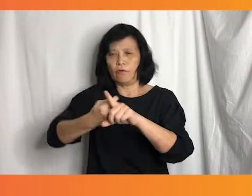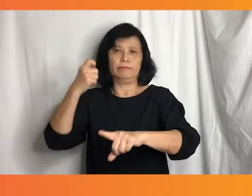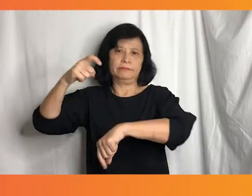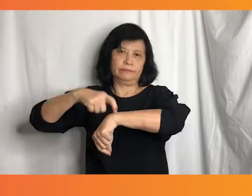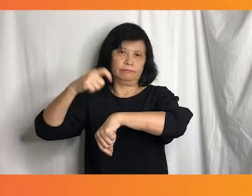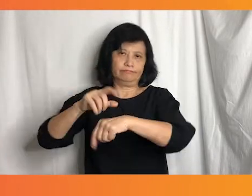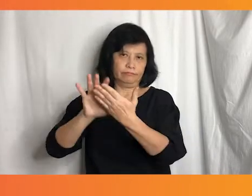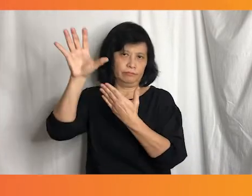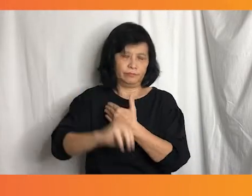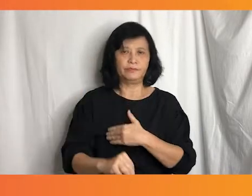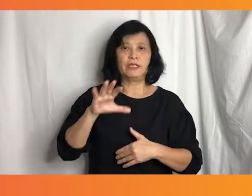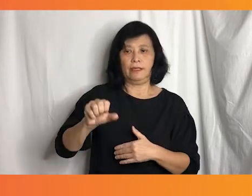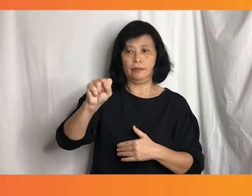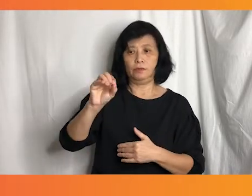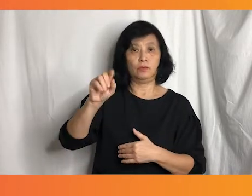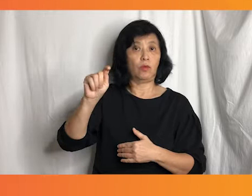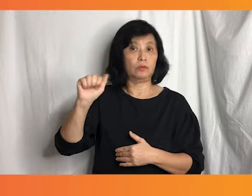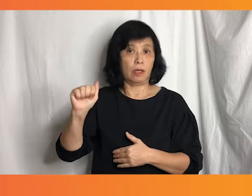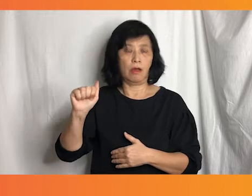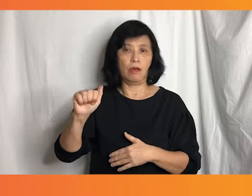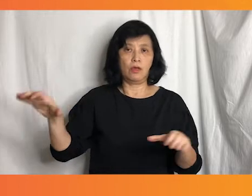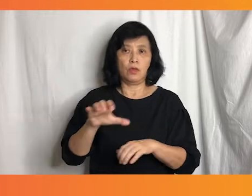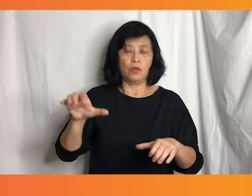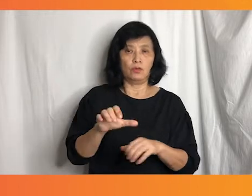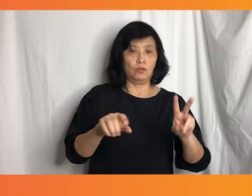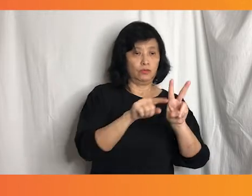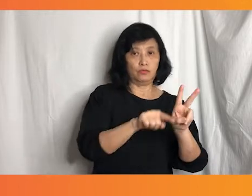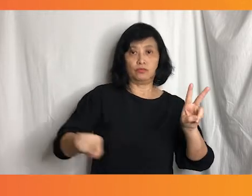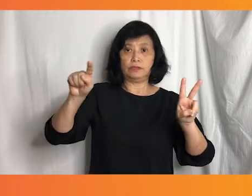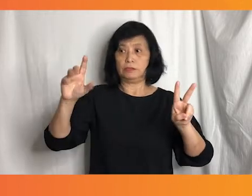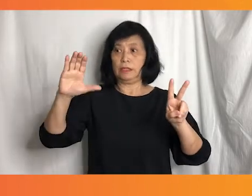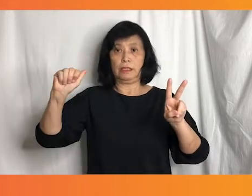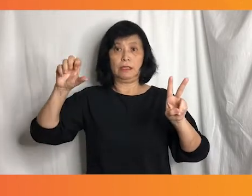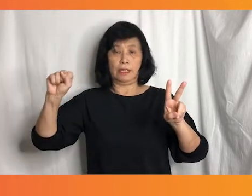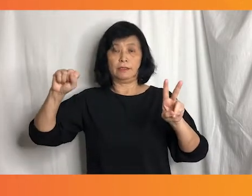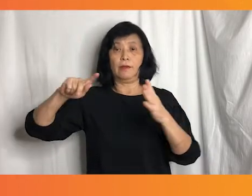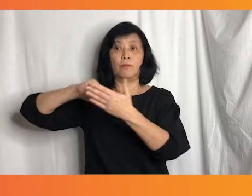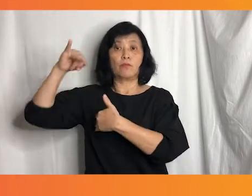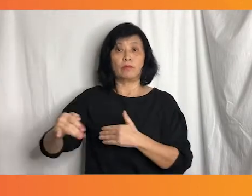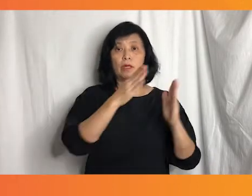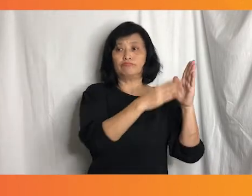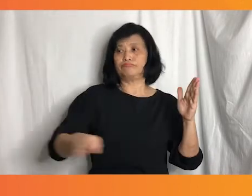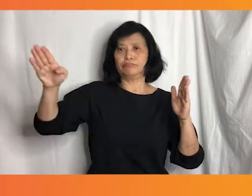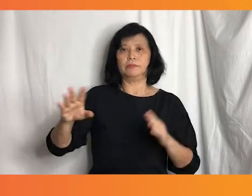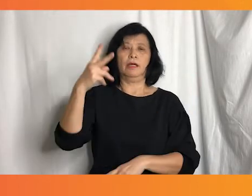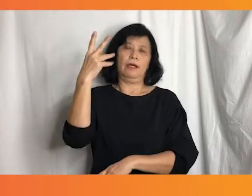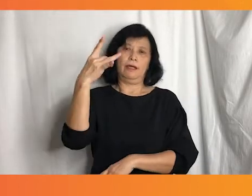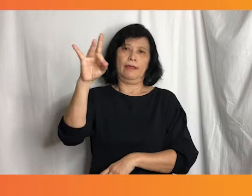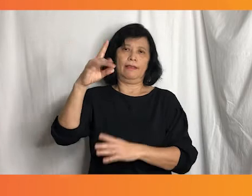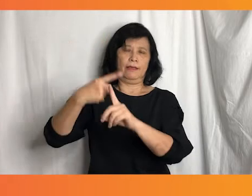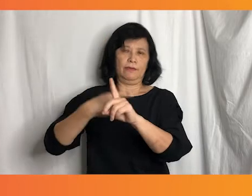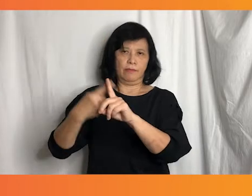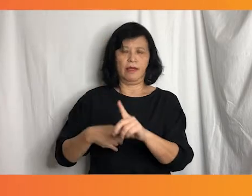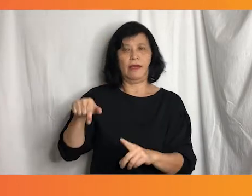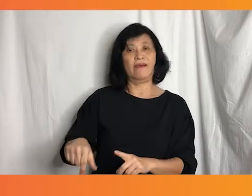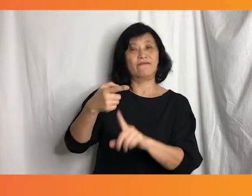time. And in SOTA, our students do between 2 to 6 CAS projects across 18 months. And